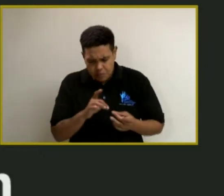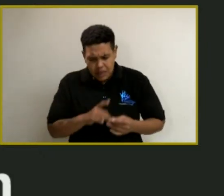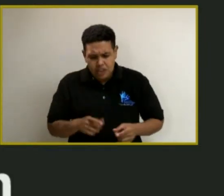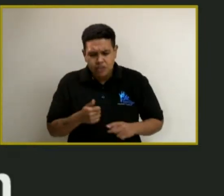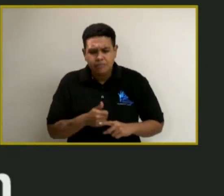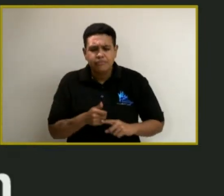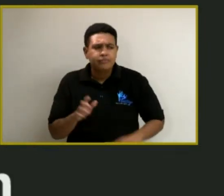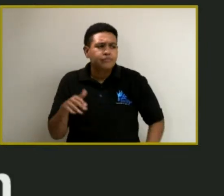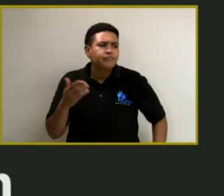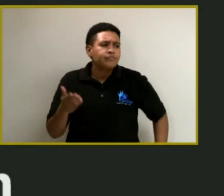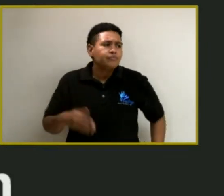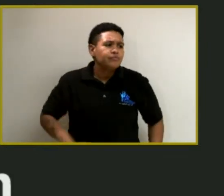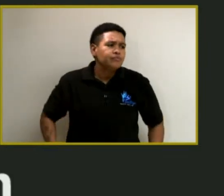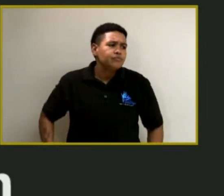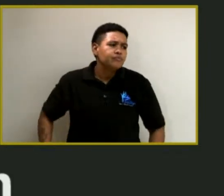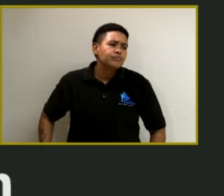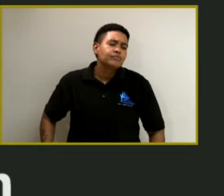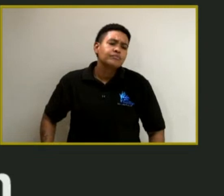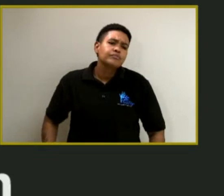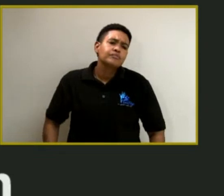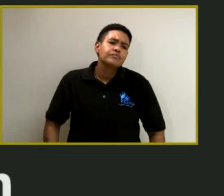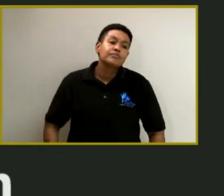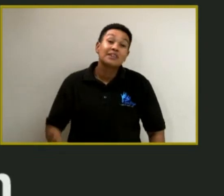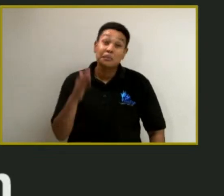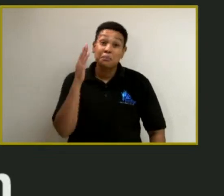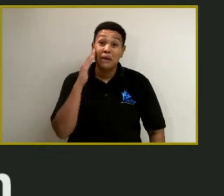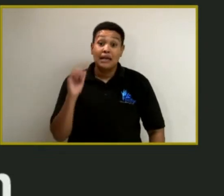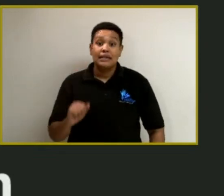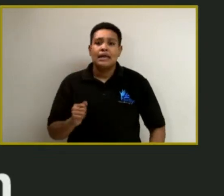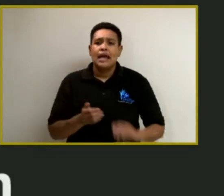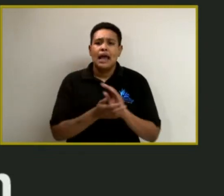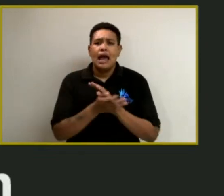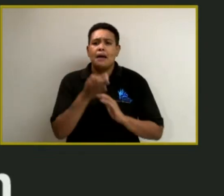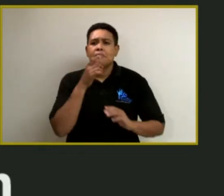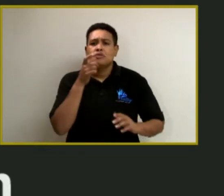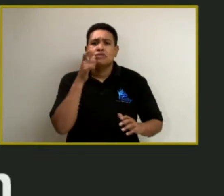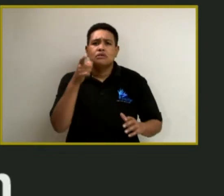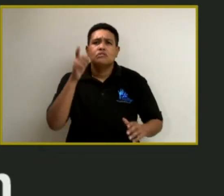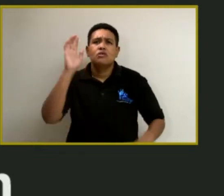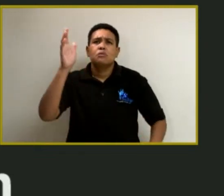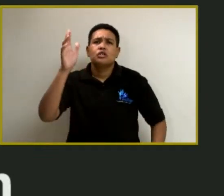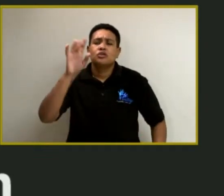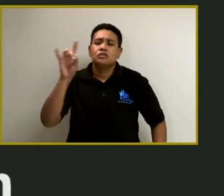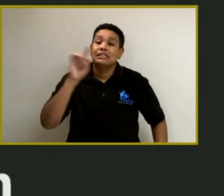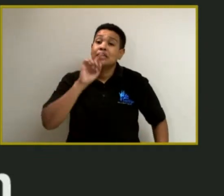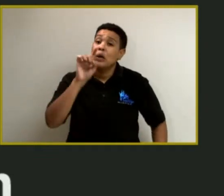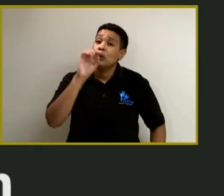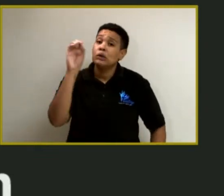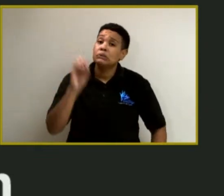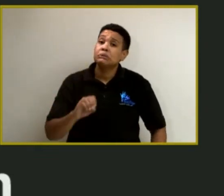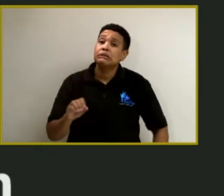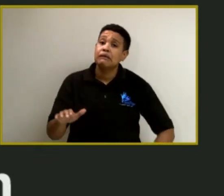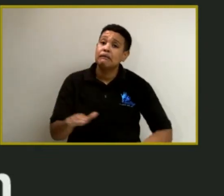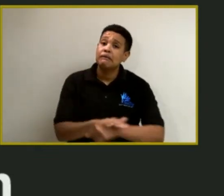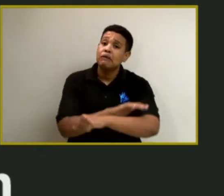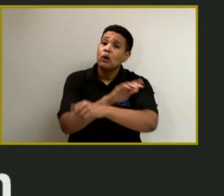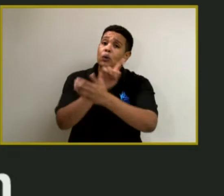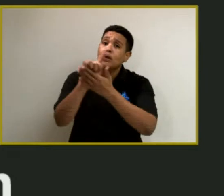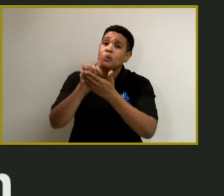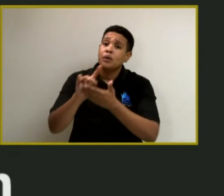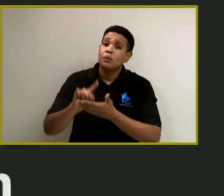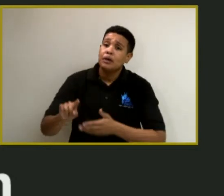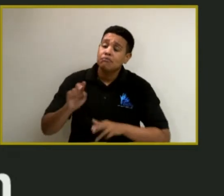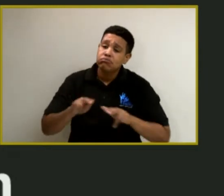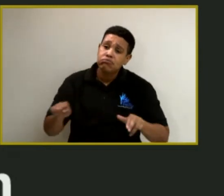that capacity, bed capacity, a while ago in your presentation, 100% bed capacity week to week,